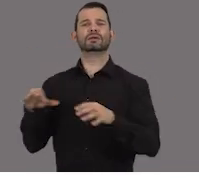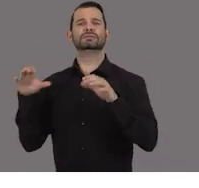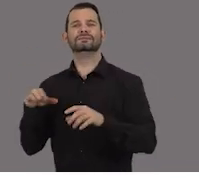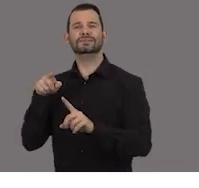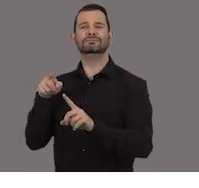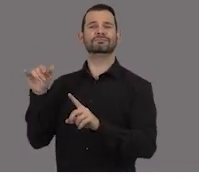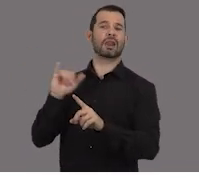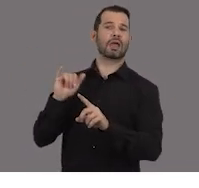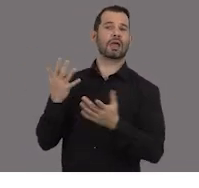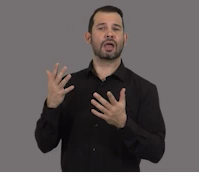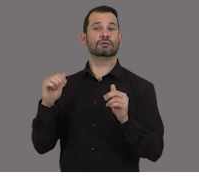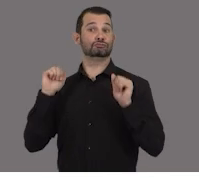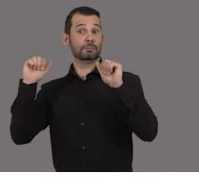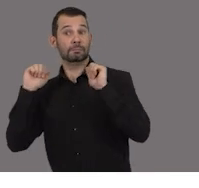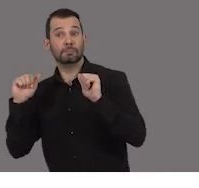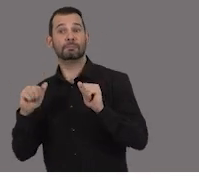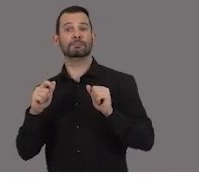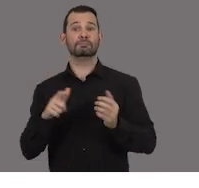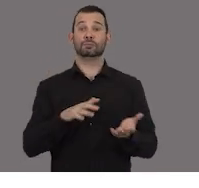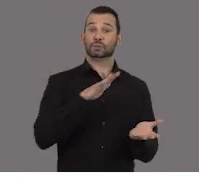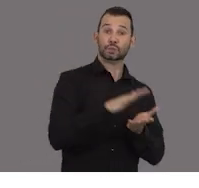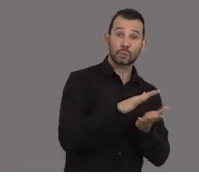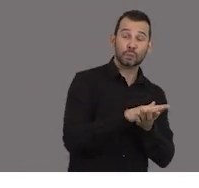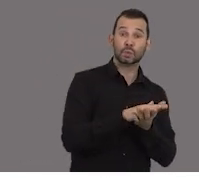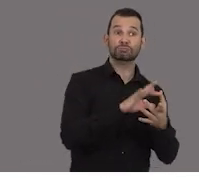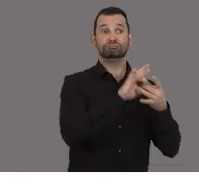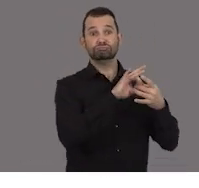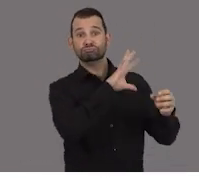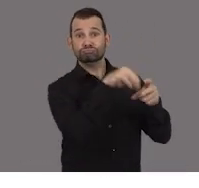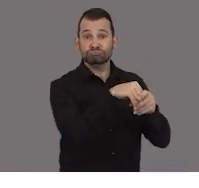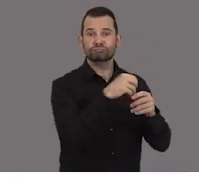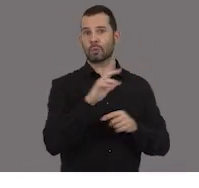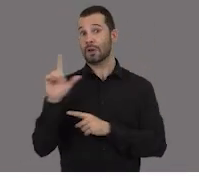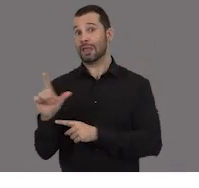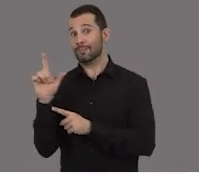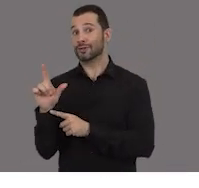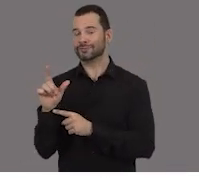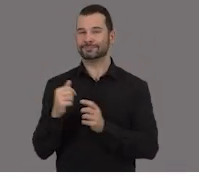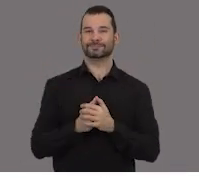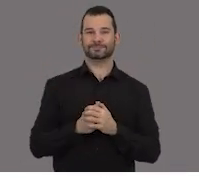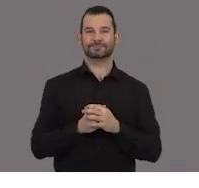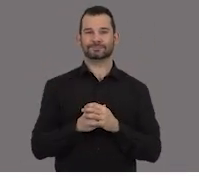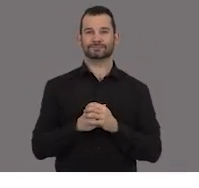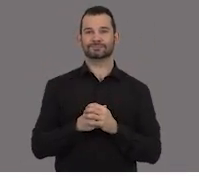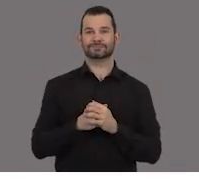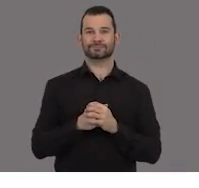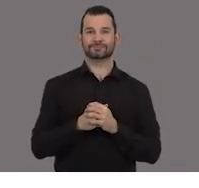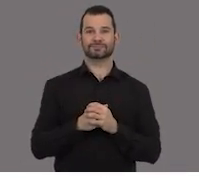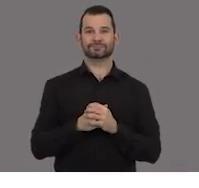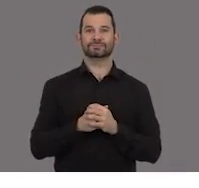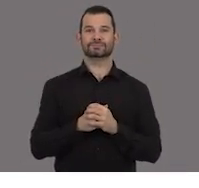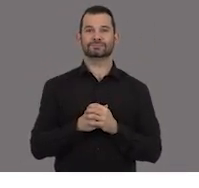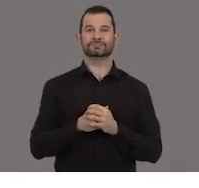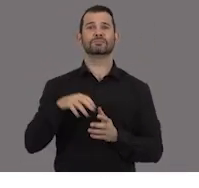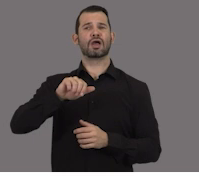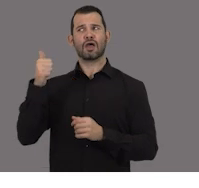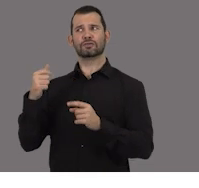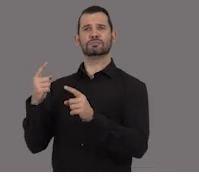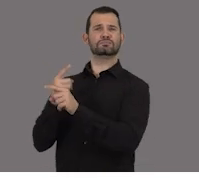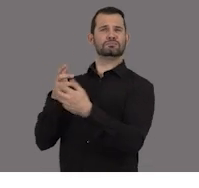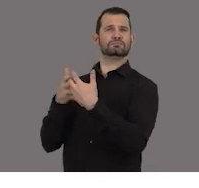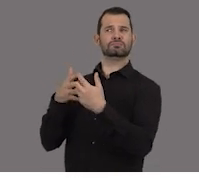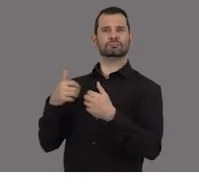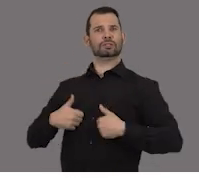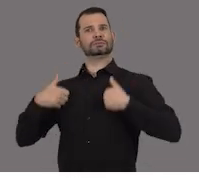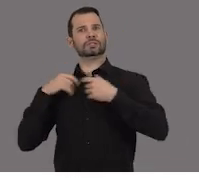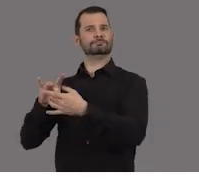to recreational activities such as a gym, school, association, or library. Other relevant